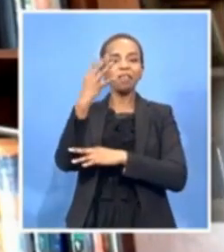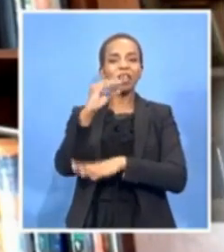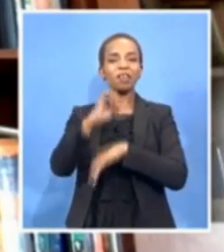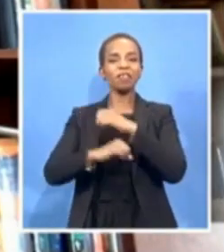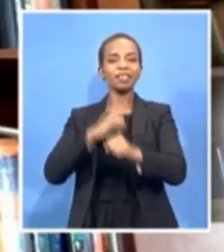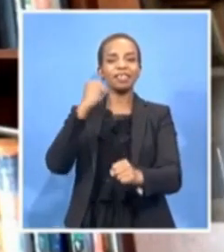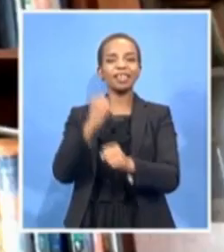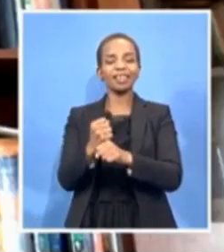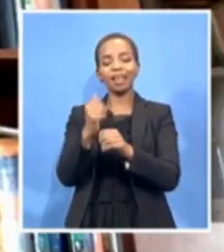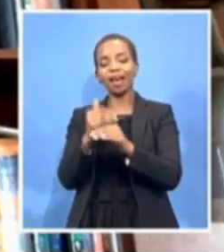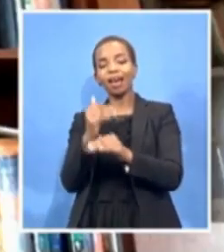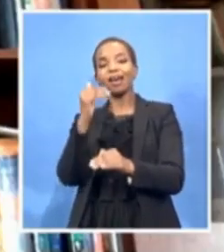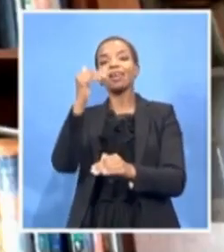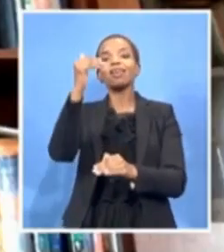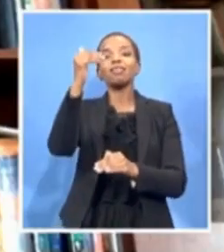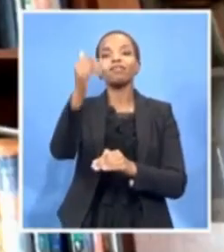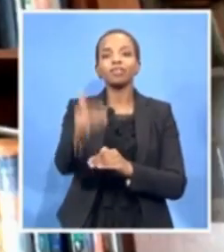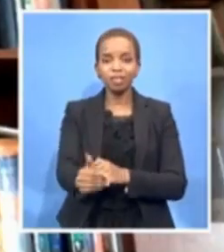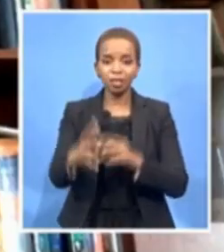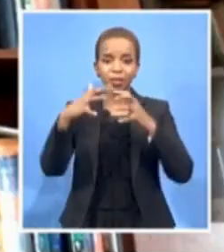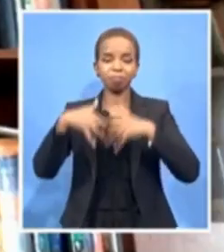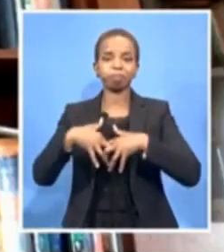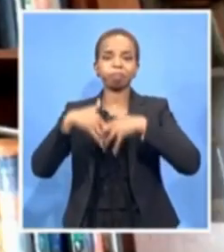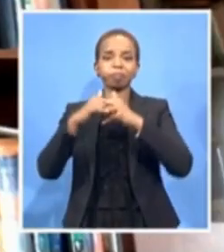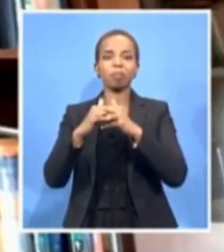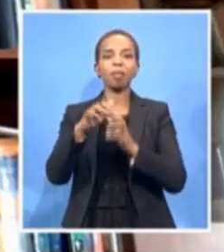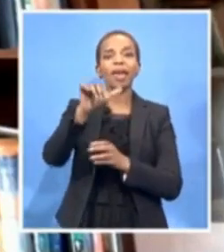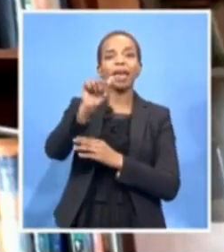the OAU in 1963,